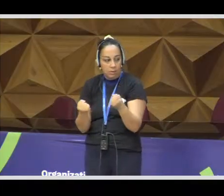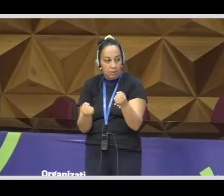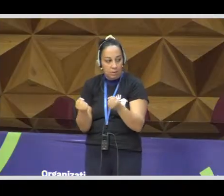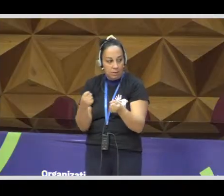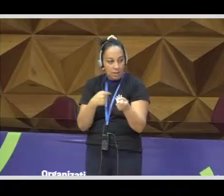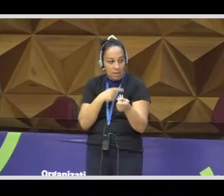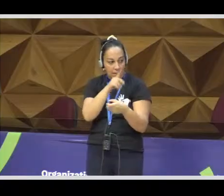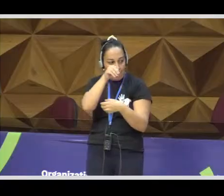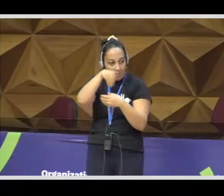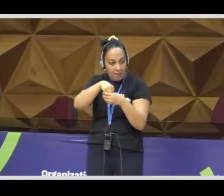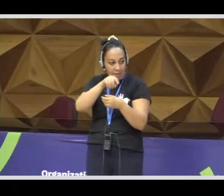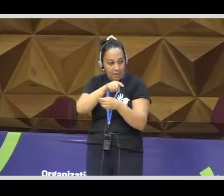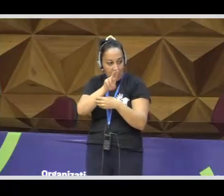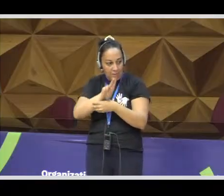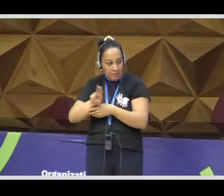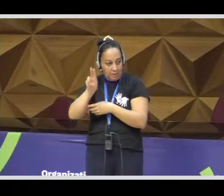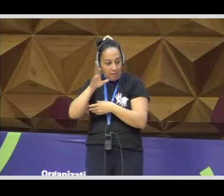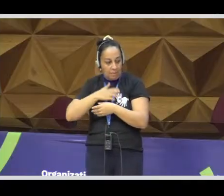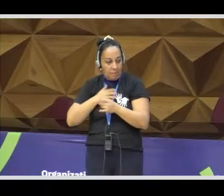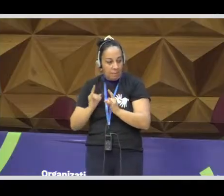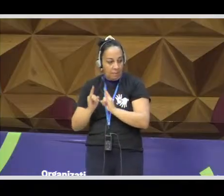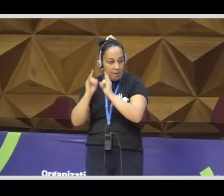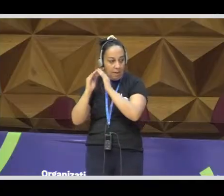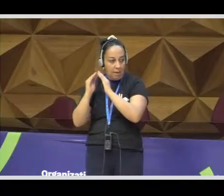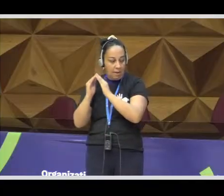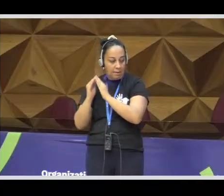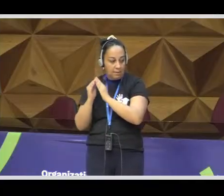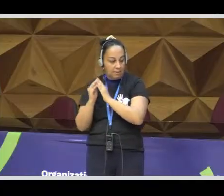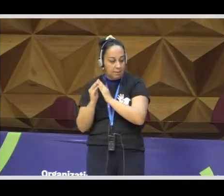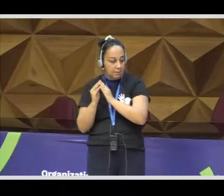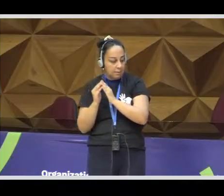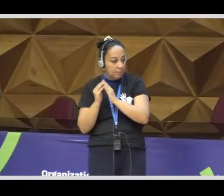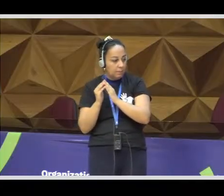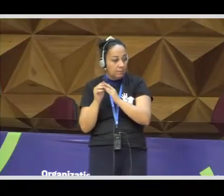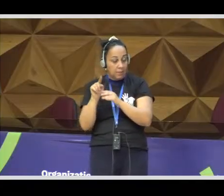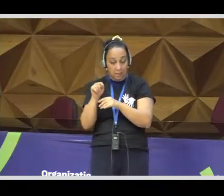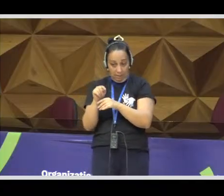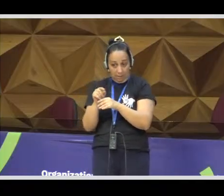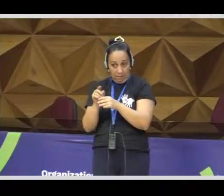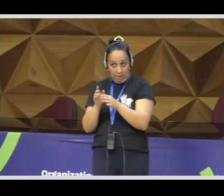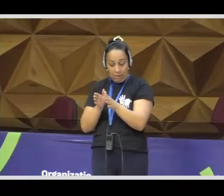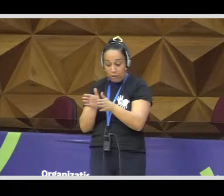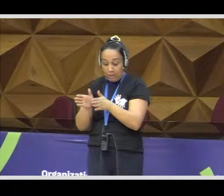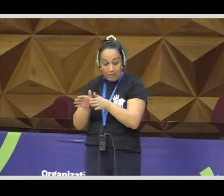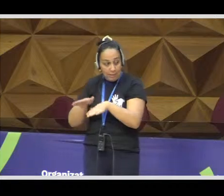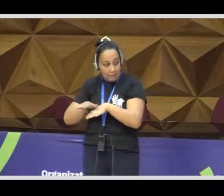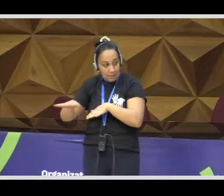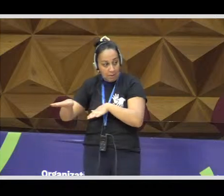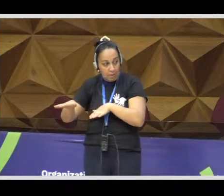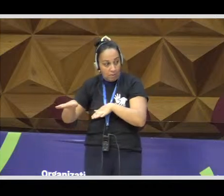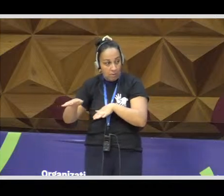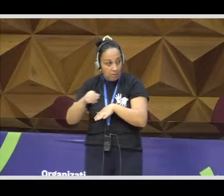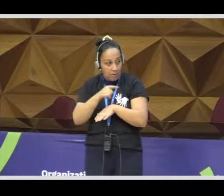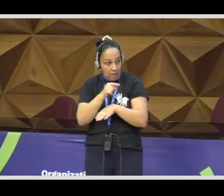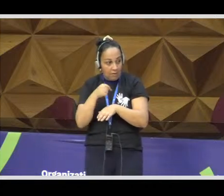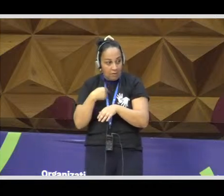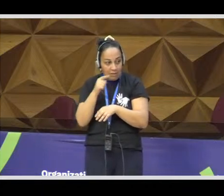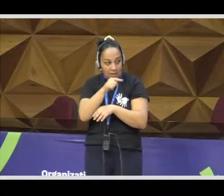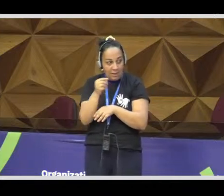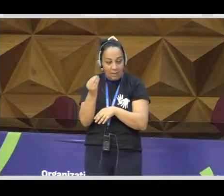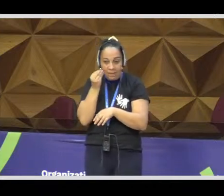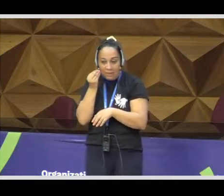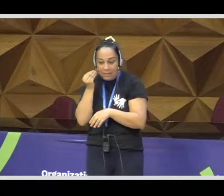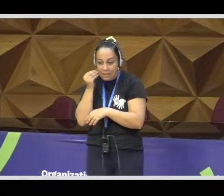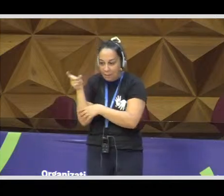The direction of your spaceship is controlled by the motion of the car, and then you're shooting the aliens. Now